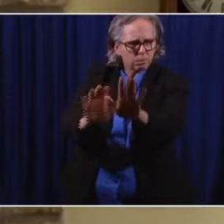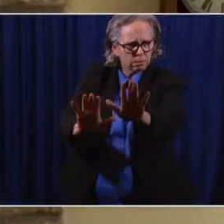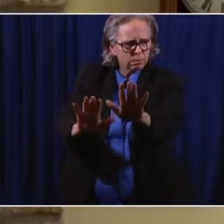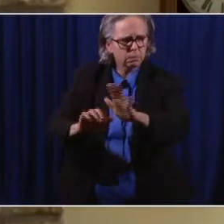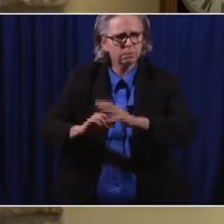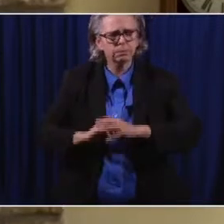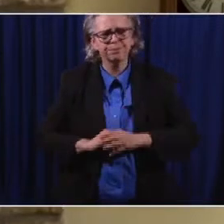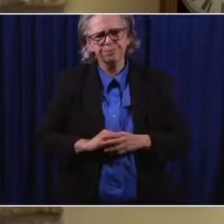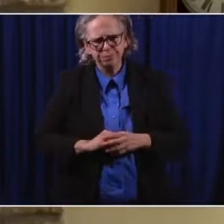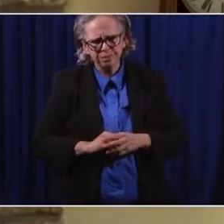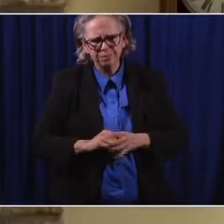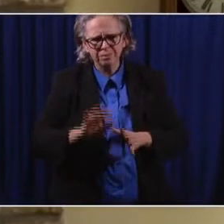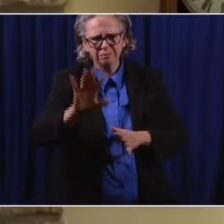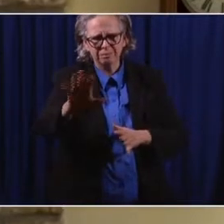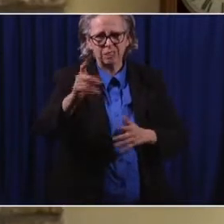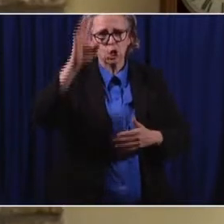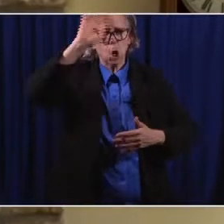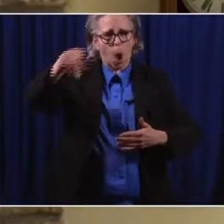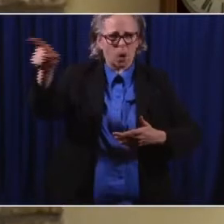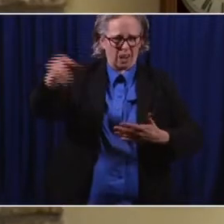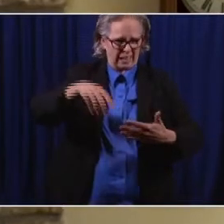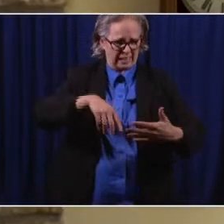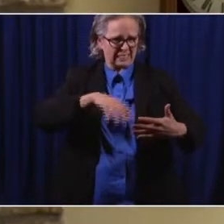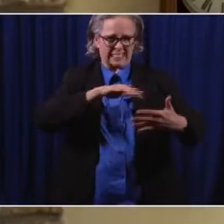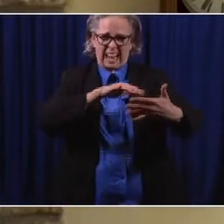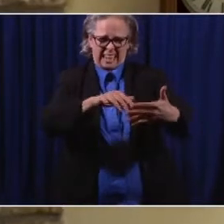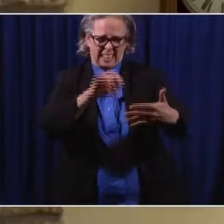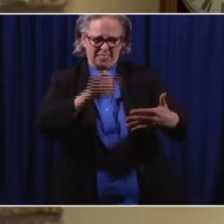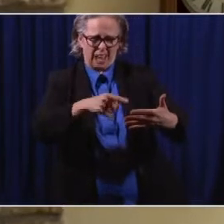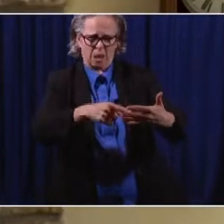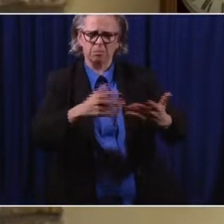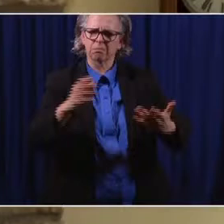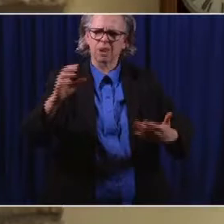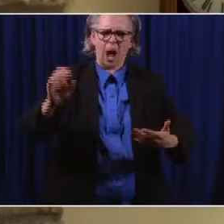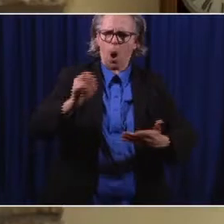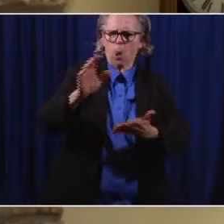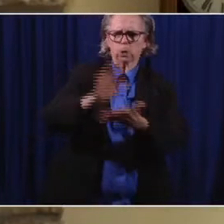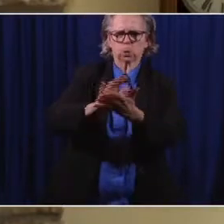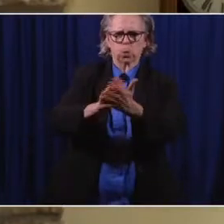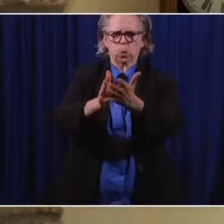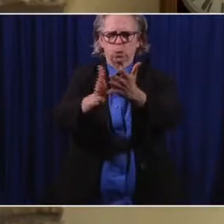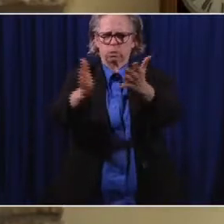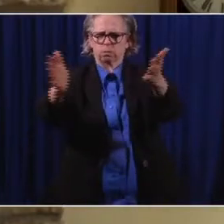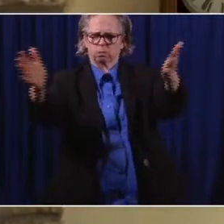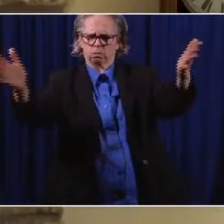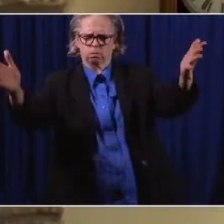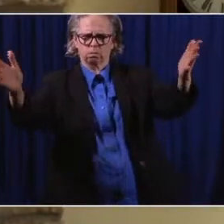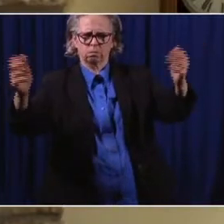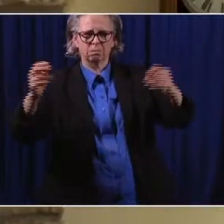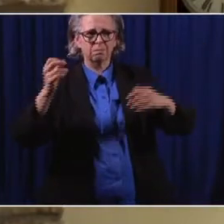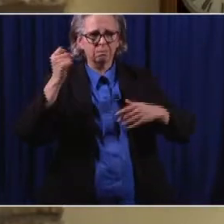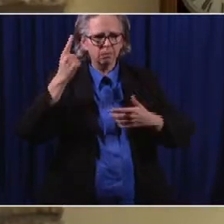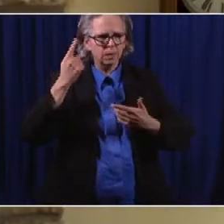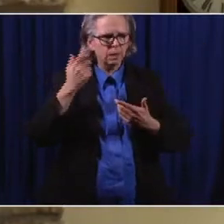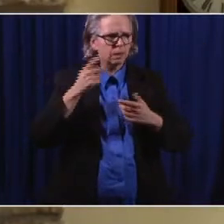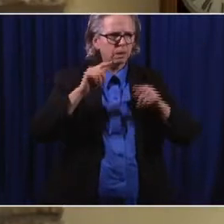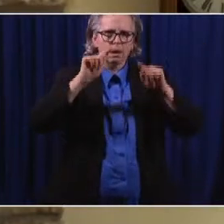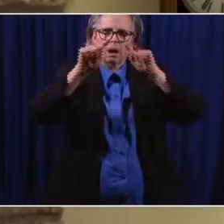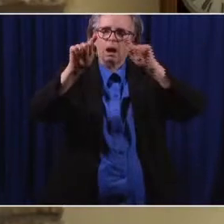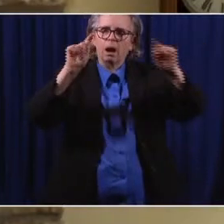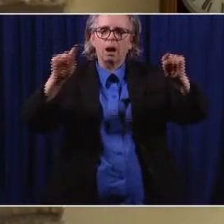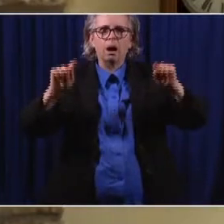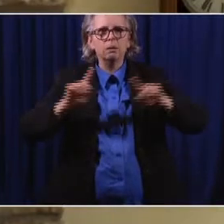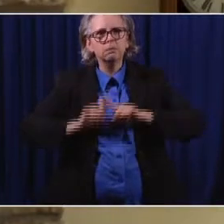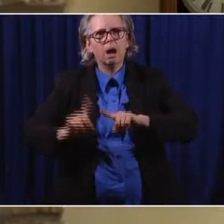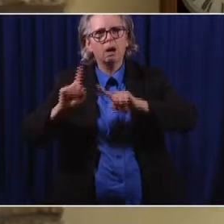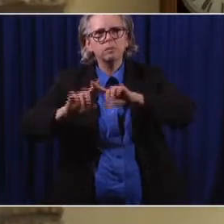Getting a study in Ohio schools that is spread out among different demographics will